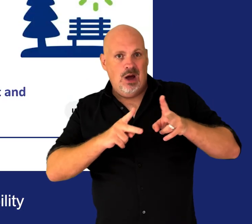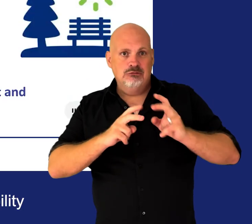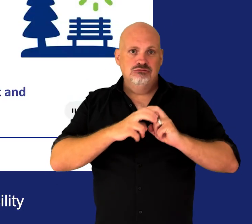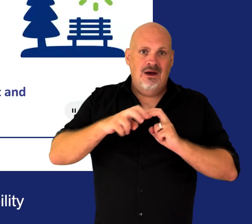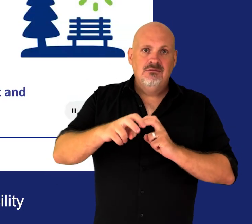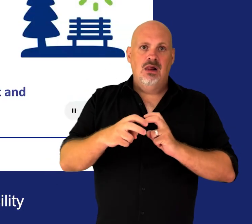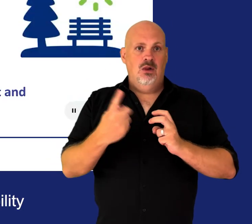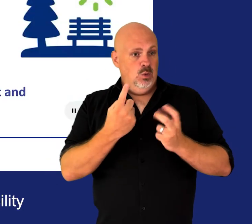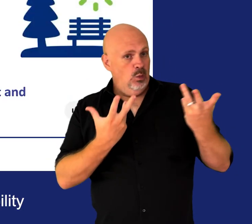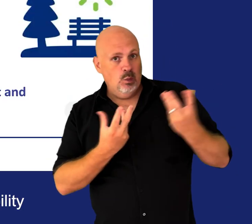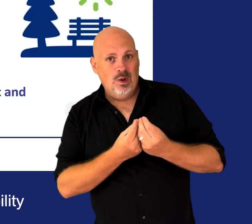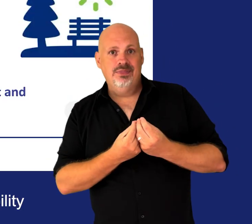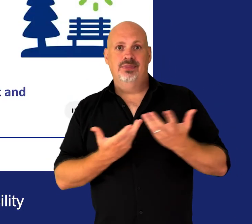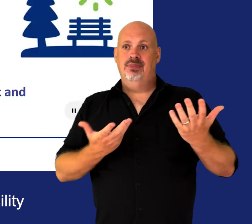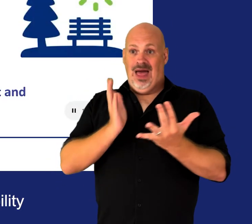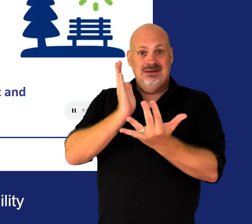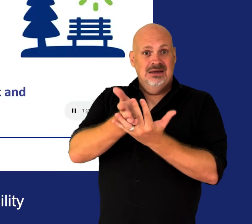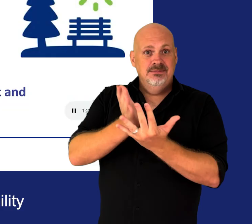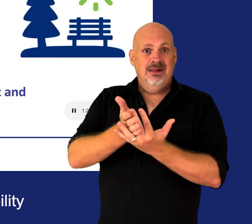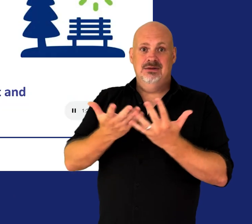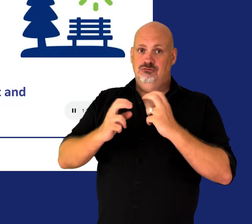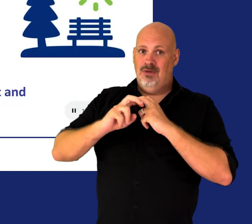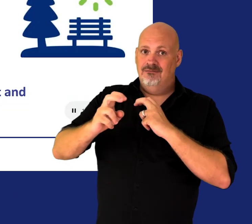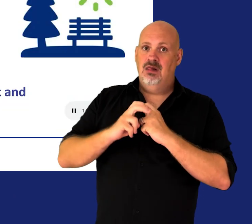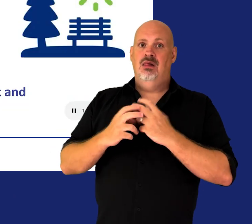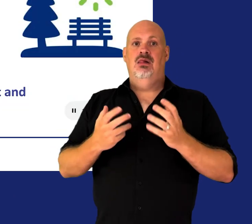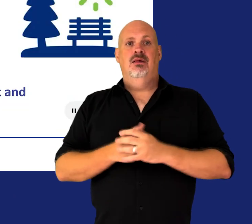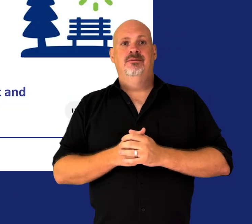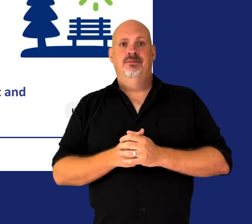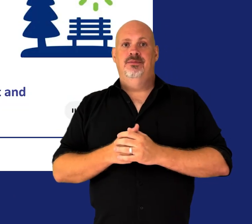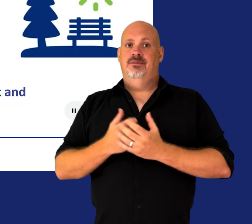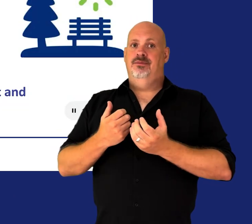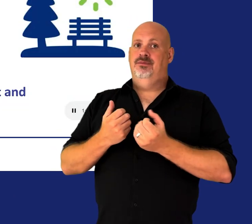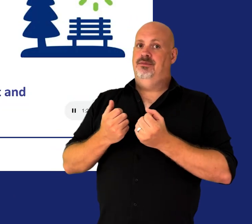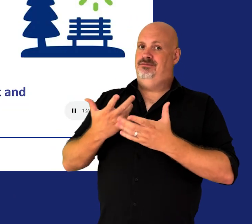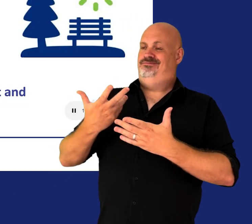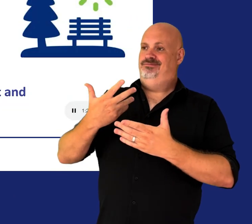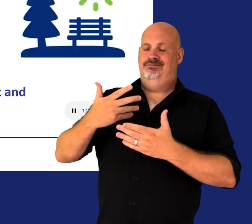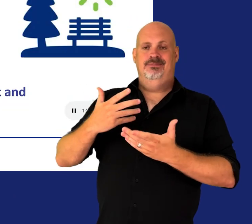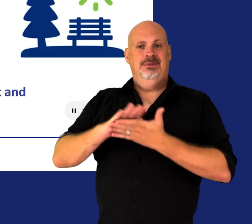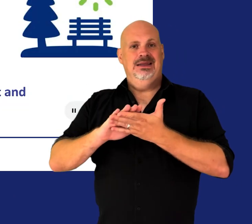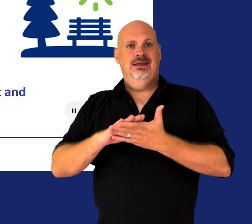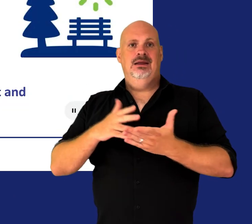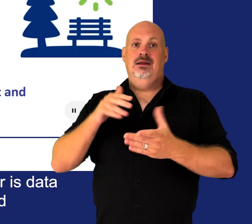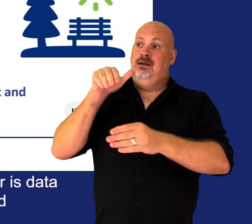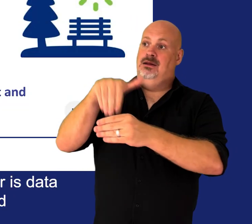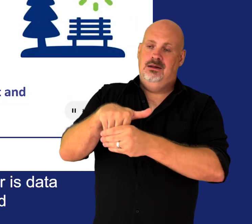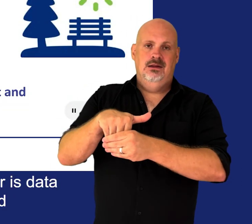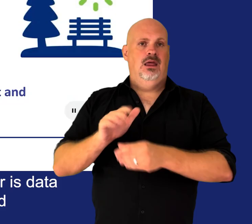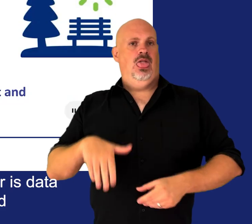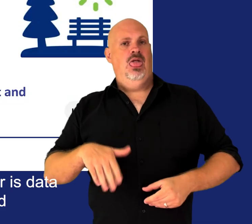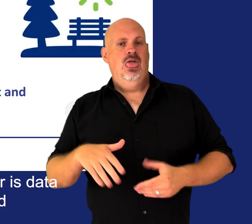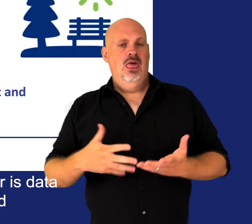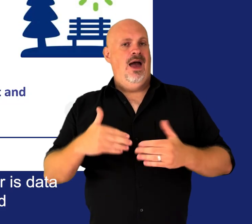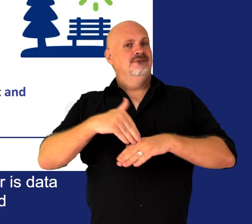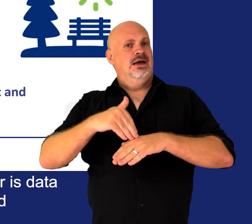forms of travel, who they travel with, and the accessibility of travel affecting activity participation. For instance,